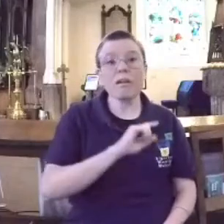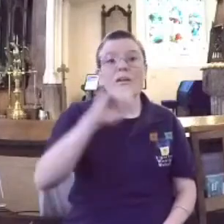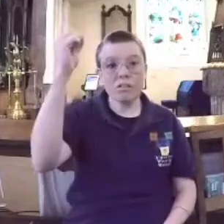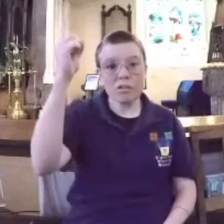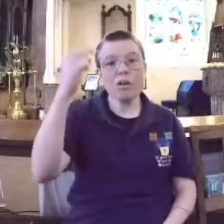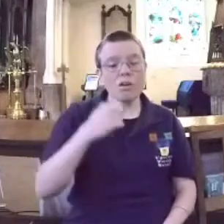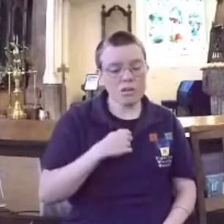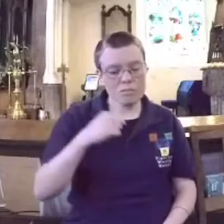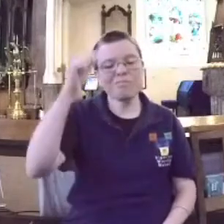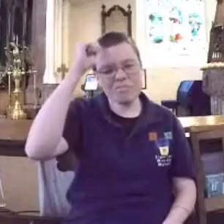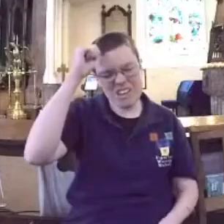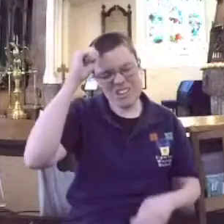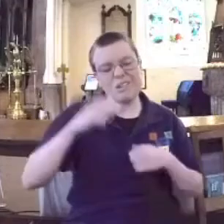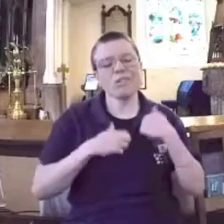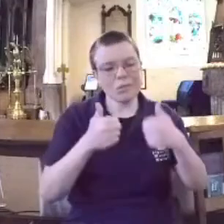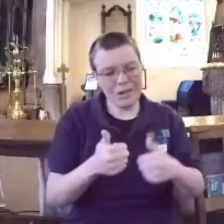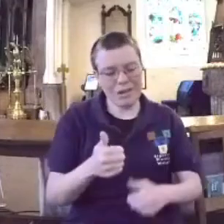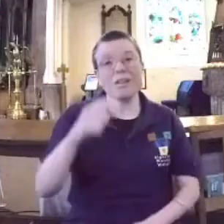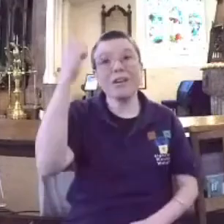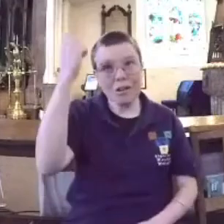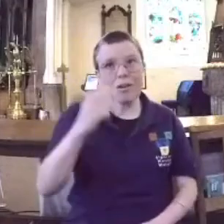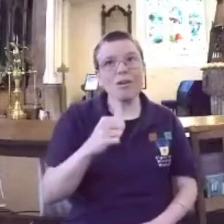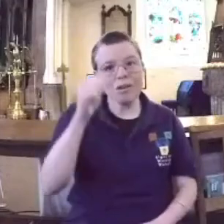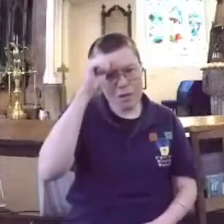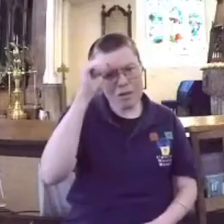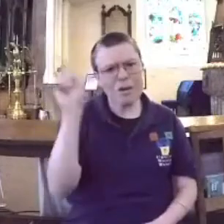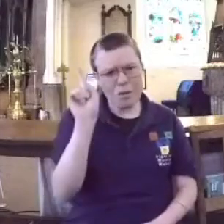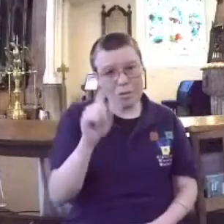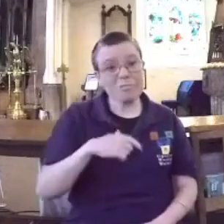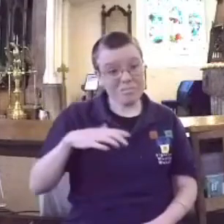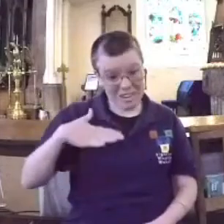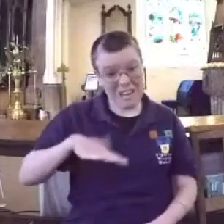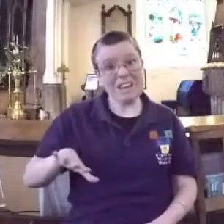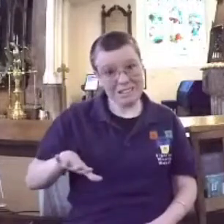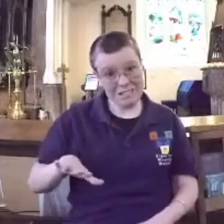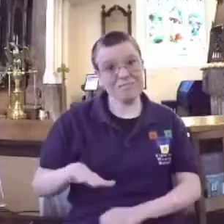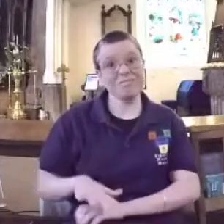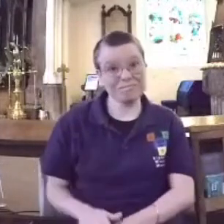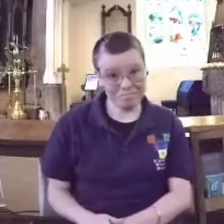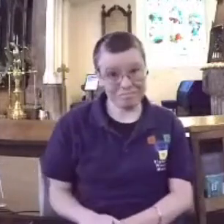already knows me so well, knows what I need. Thank you.